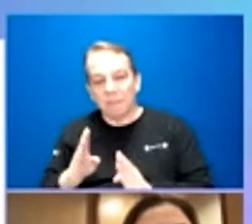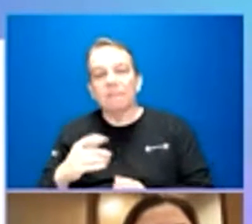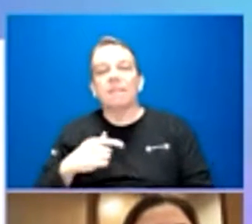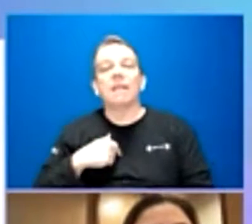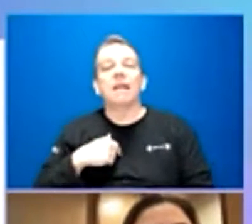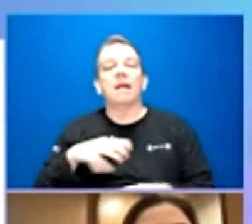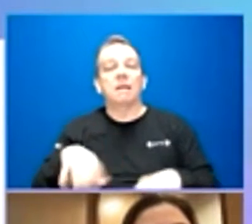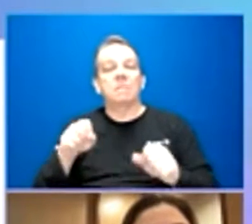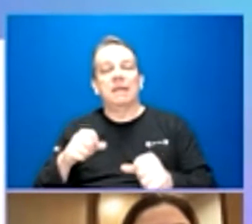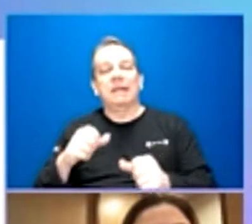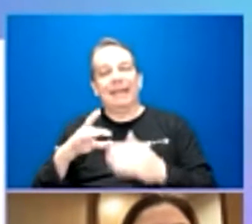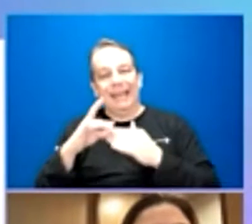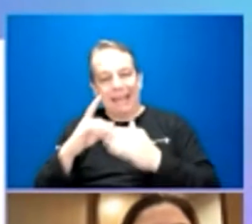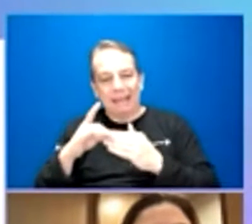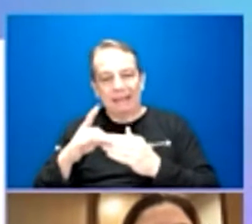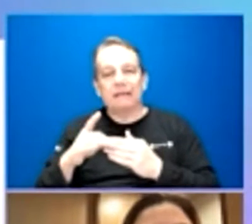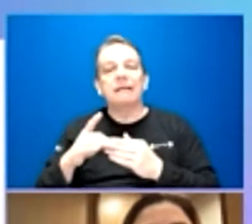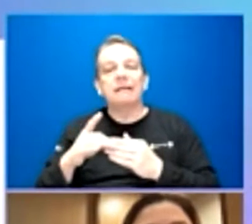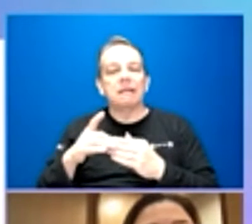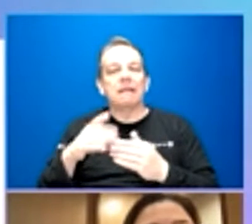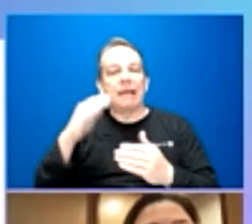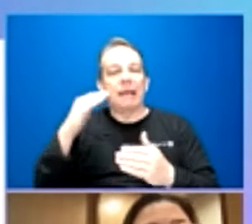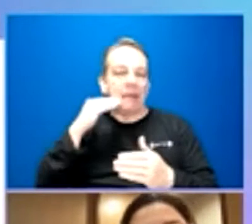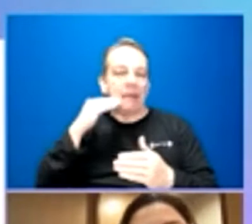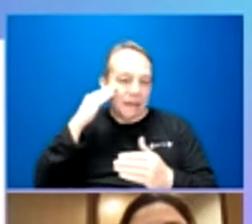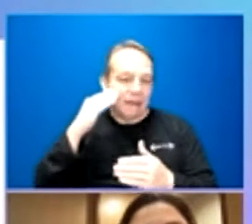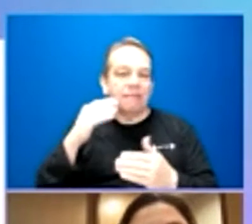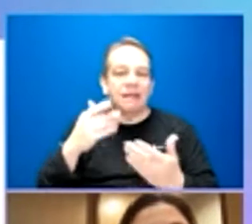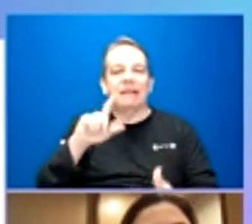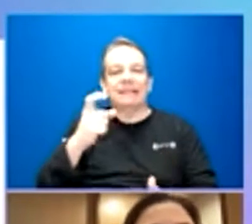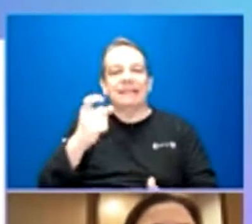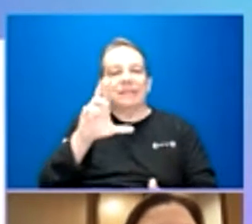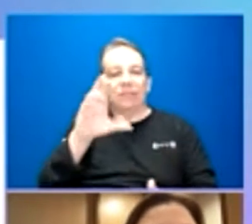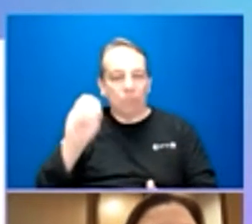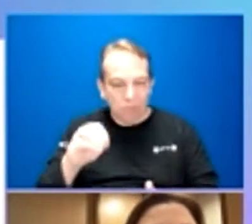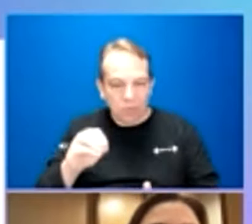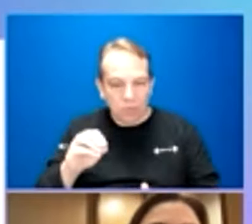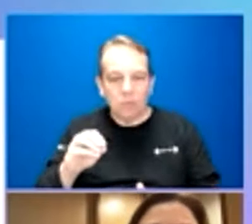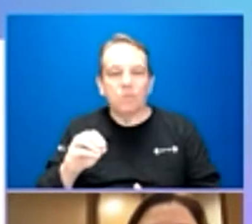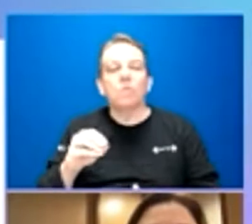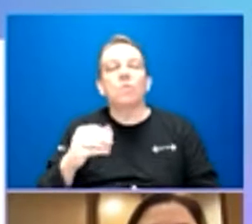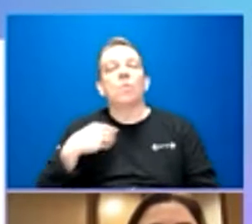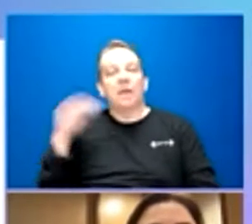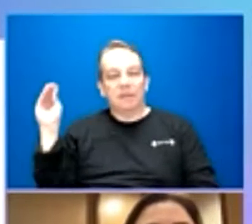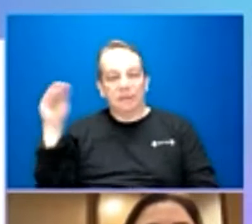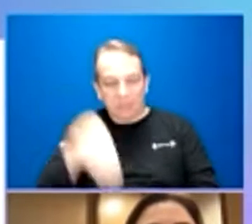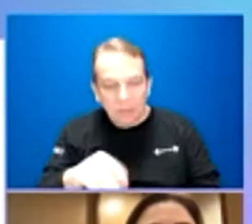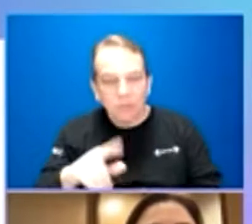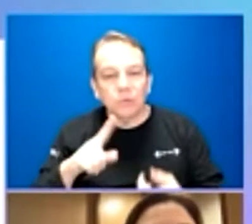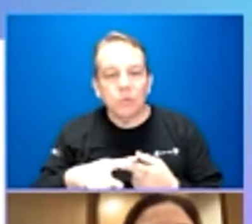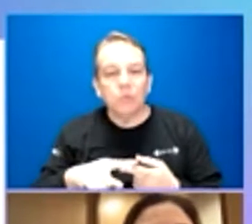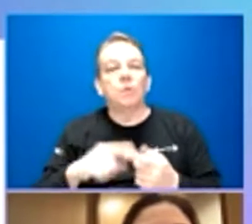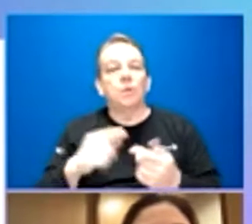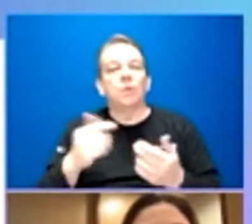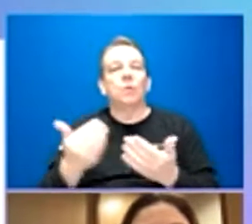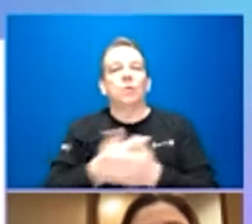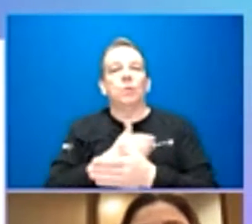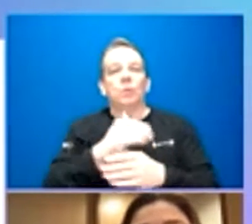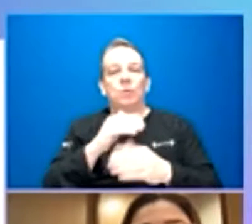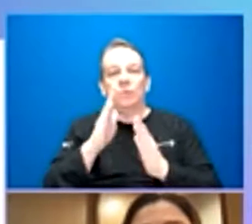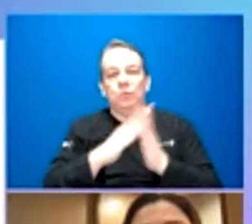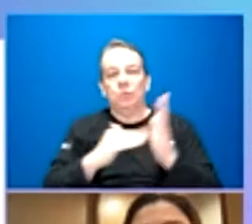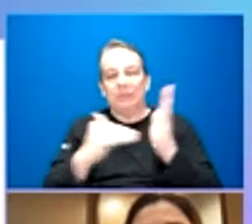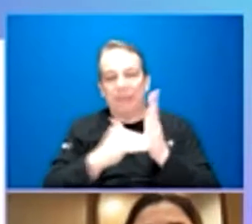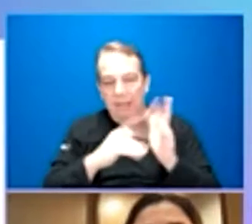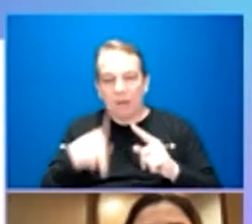took on the role of head of digital accessibility with Xero when I relocated to New Zealand with my family during COVID. And